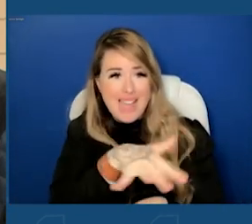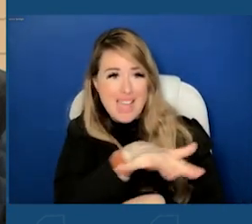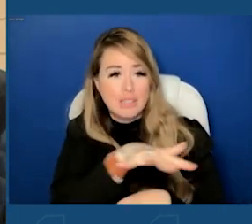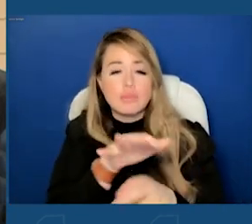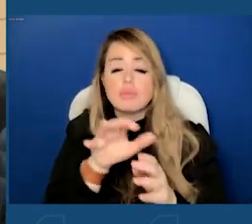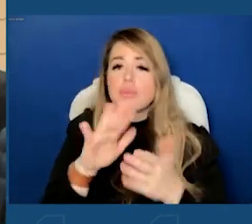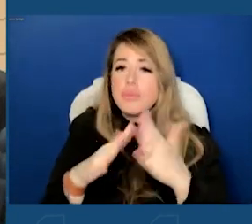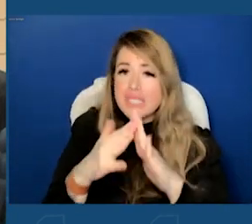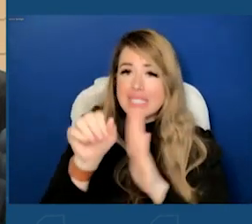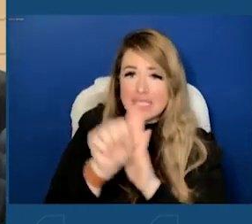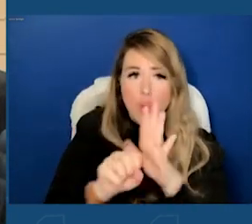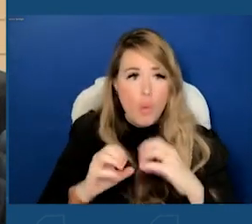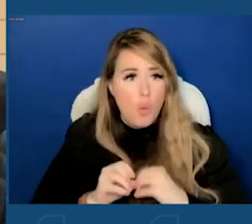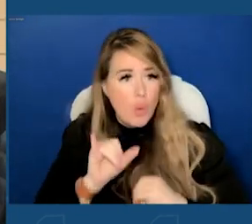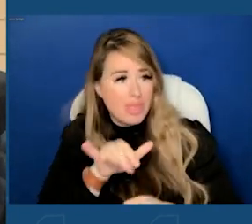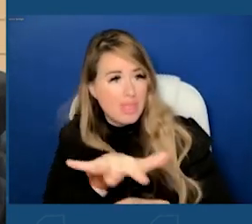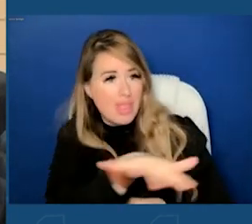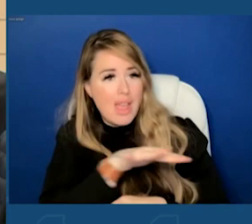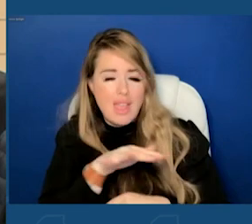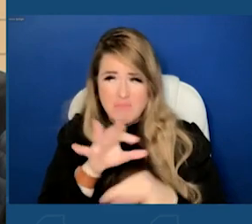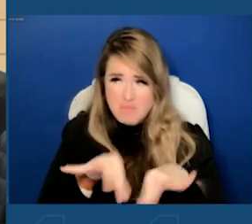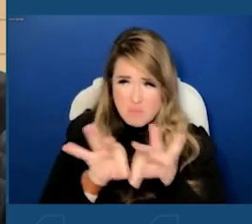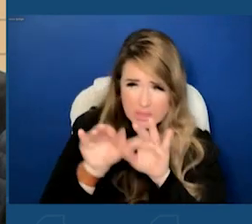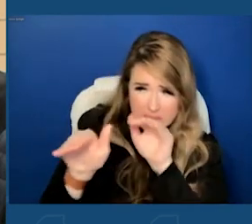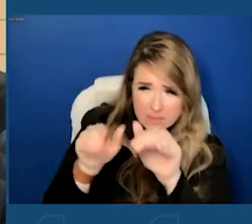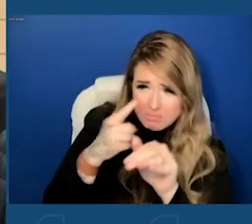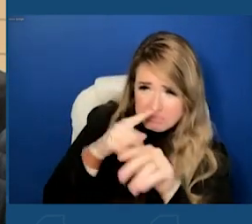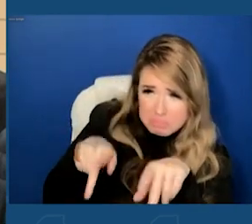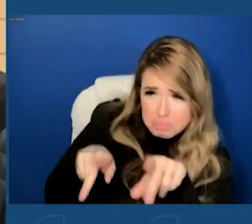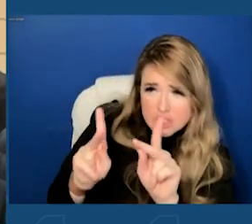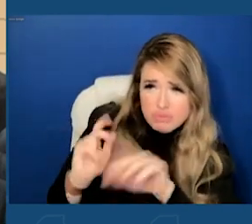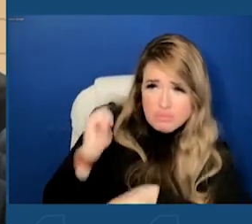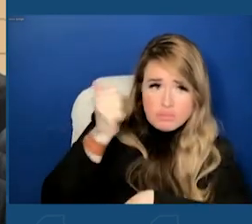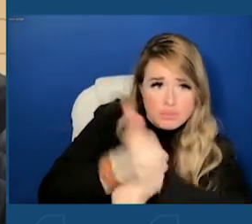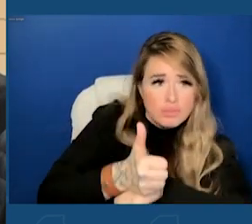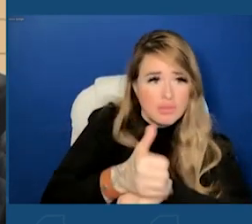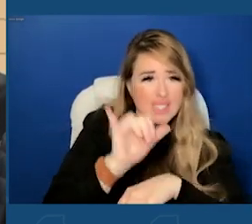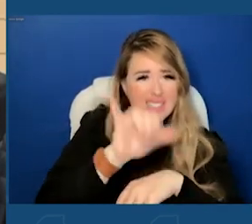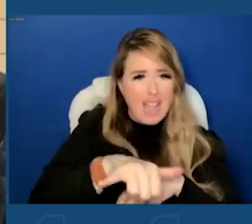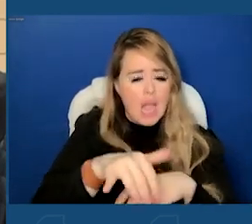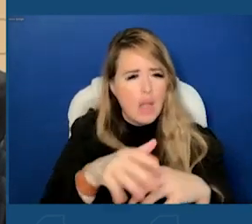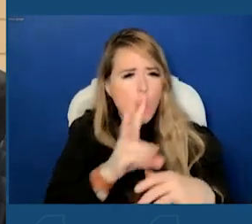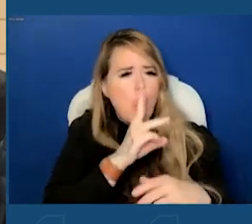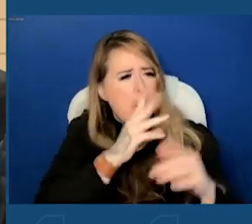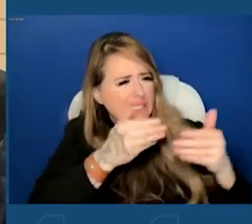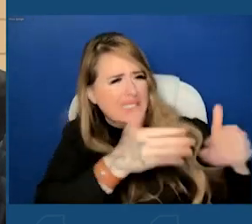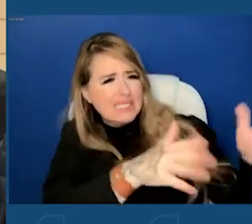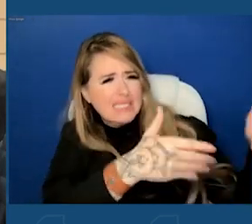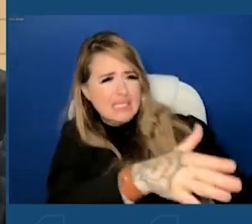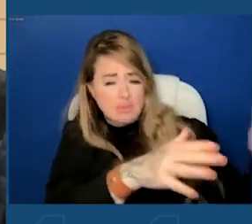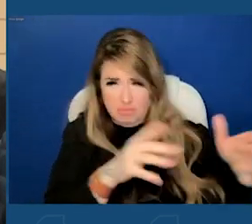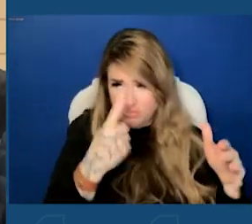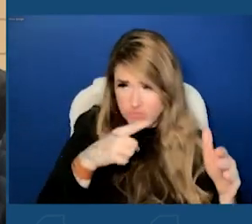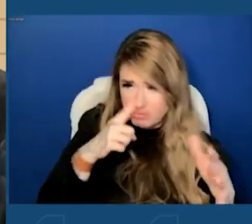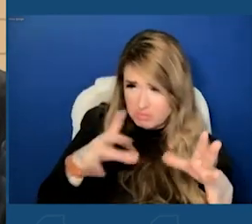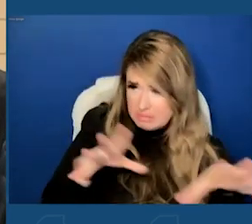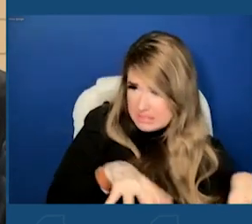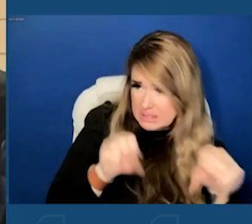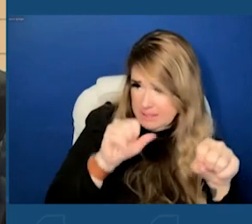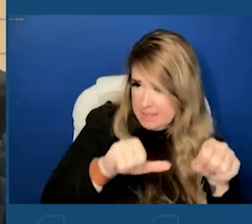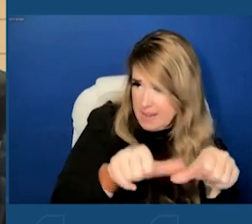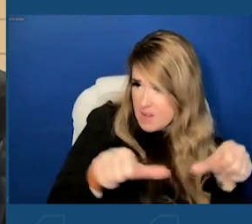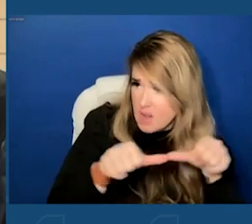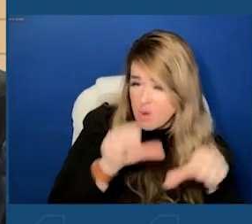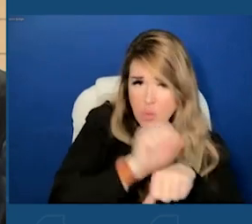want to make sure that we can put the pumping stations in those areas so that we don't displace or harm any of the homeowners that are currently living there. So we're